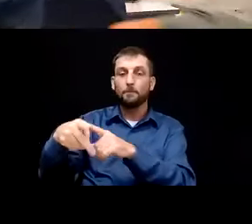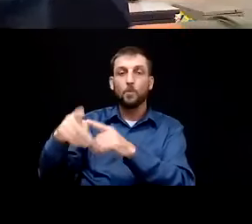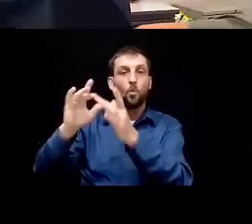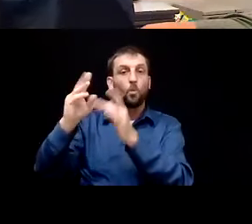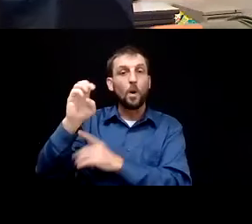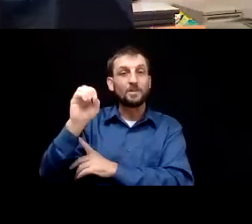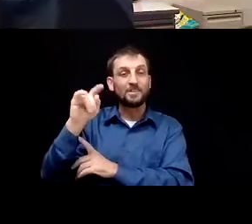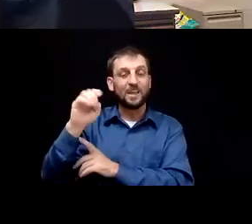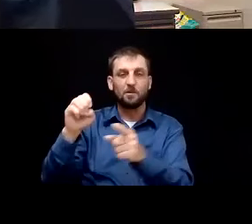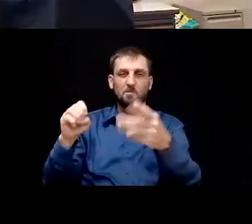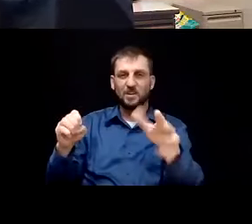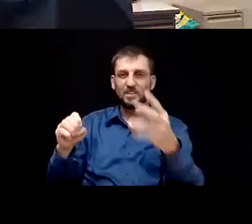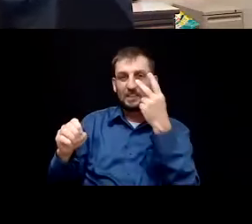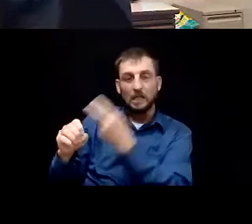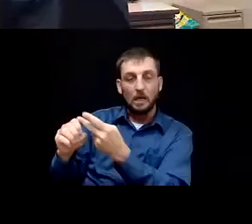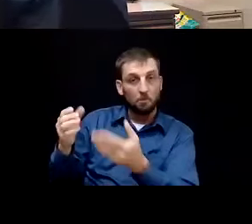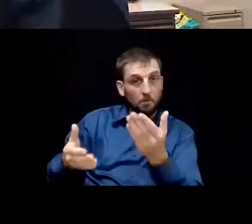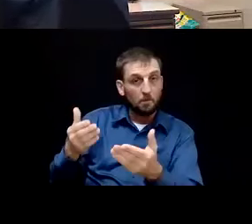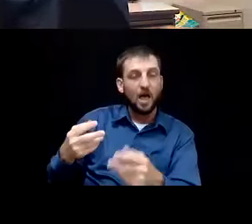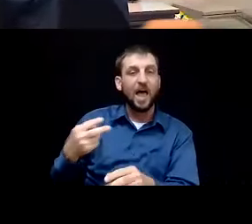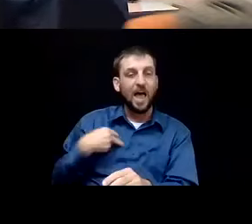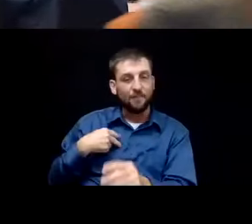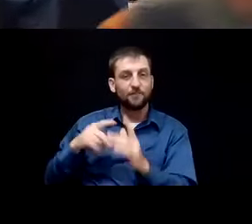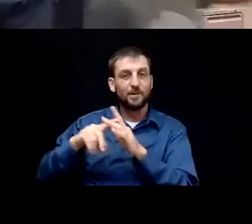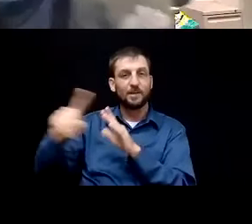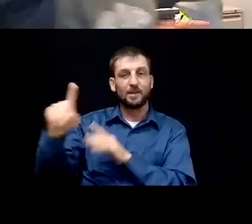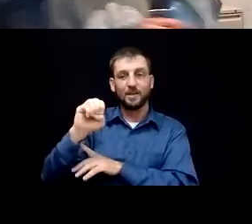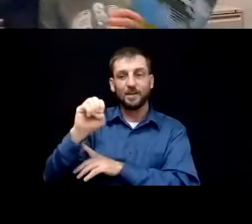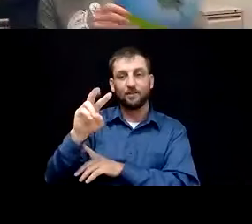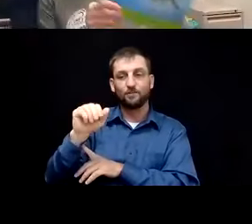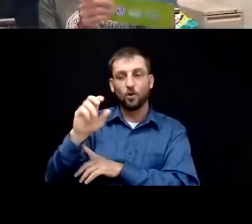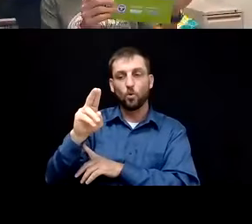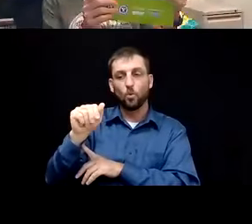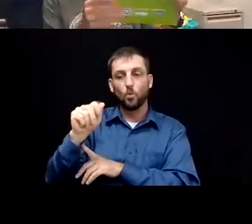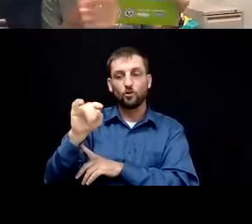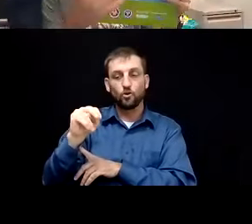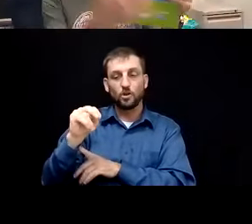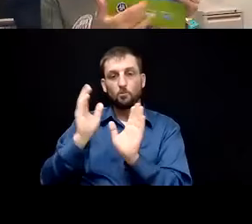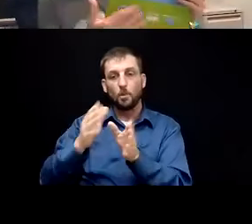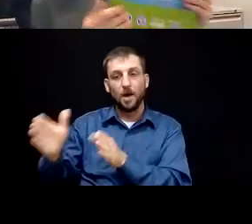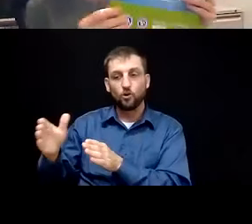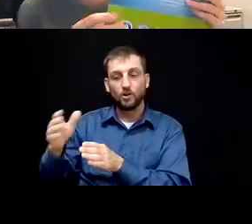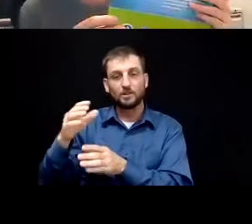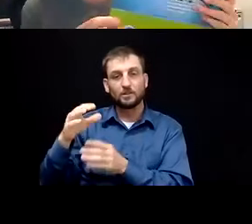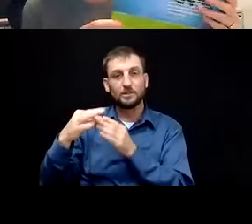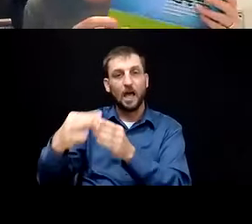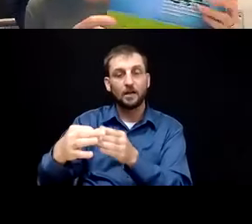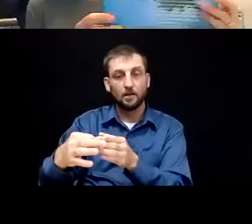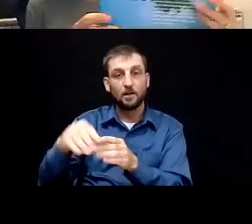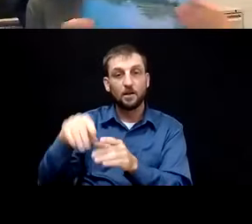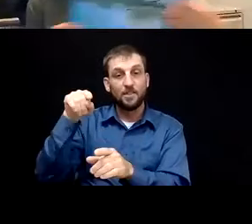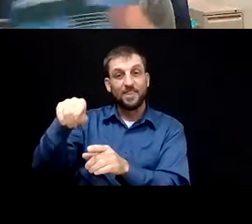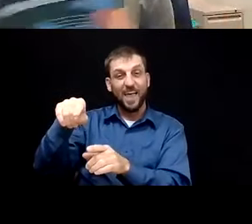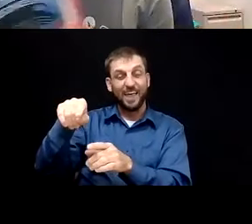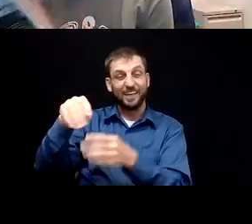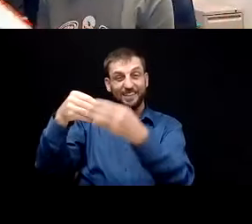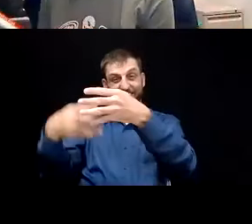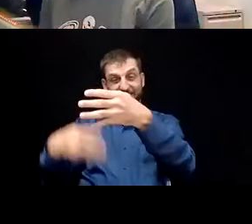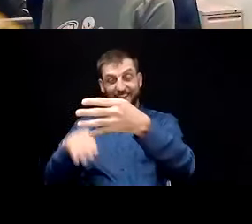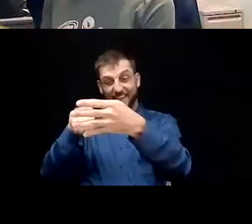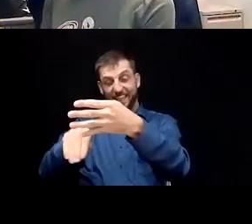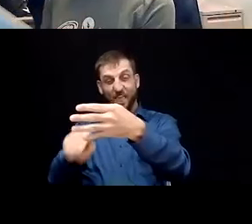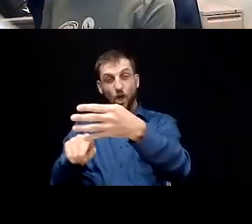seen this, we have the Evacuation and Preparedness Guide. And inside of the Evacuation and Preparedness Guide,